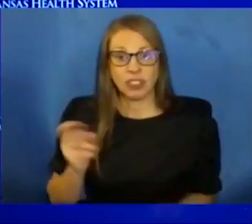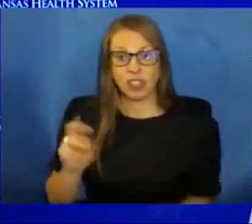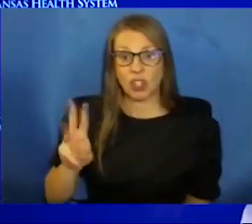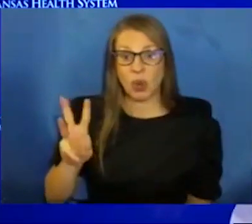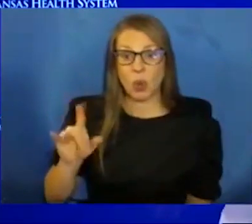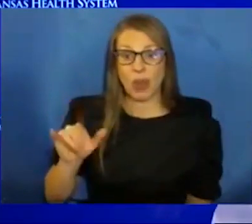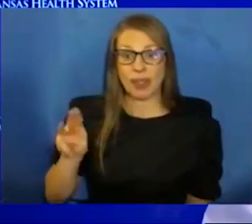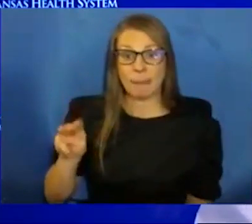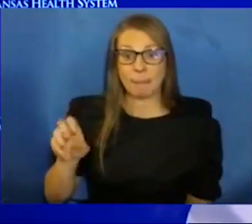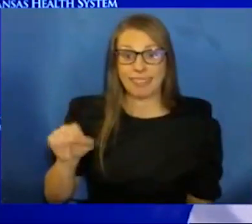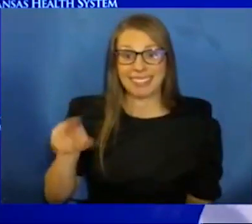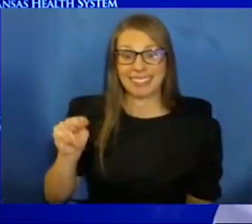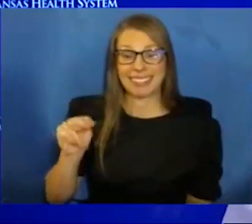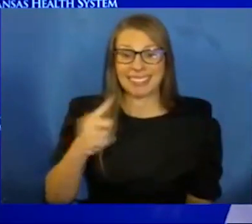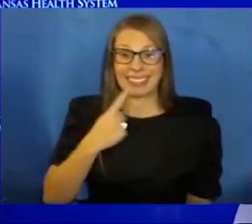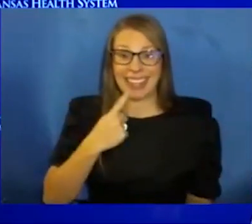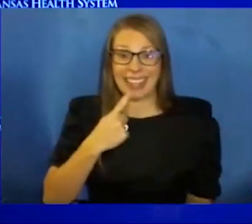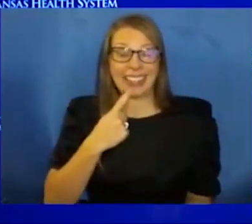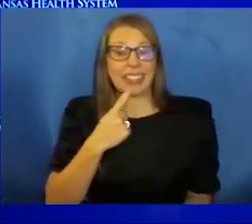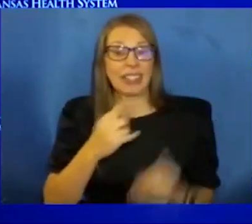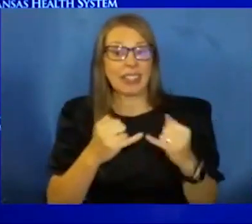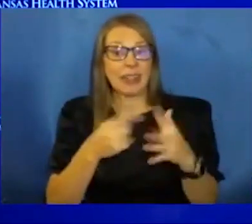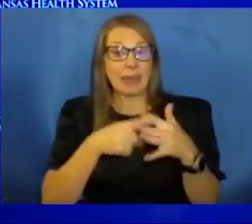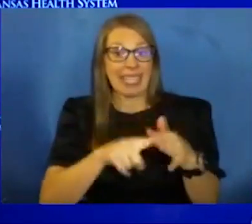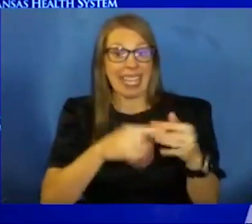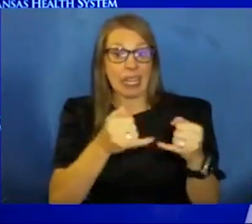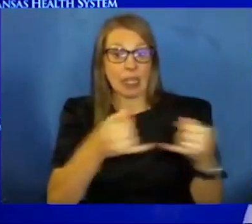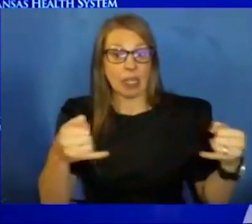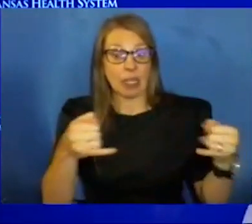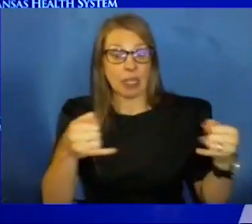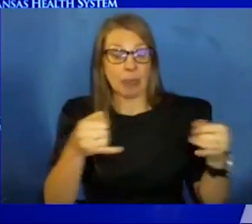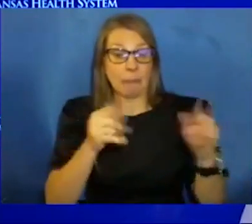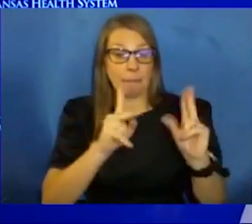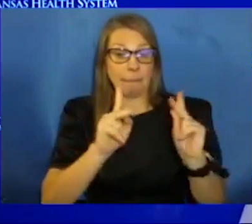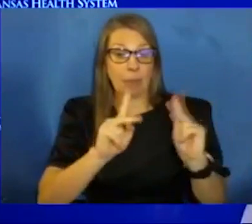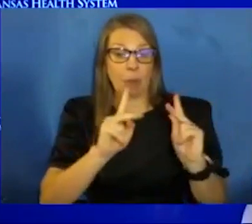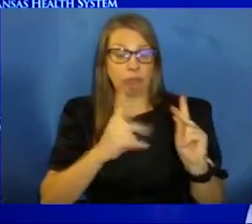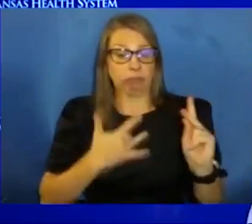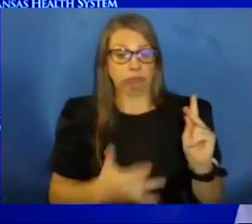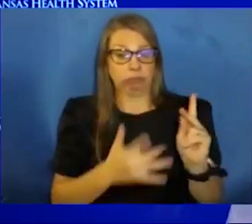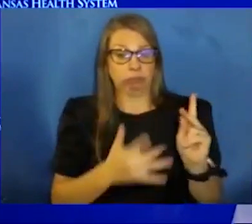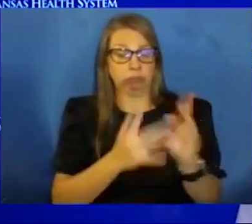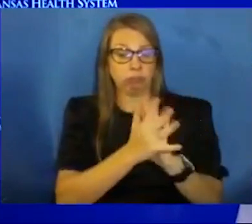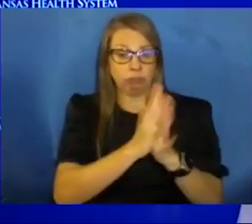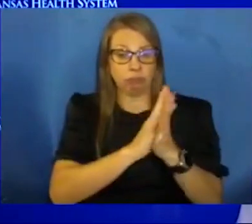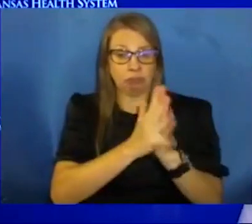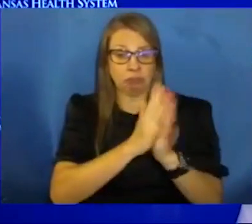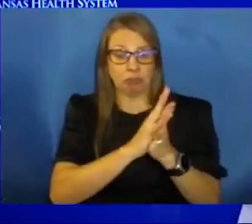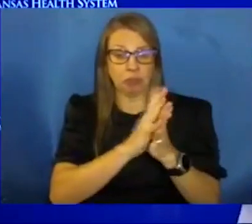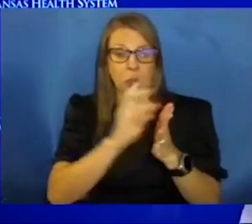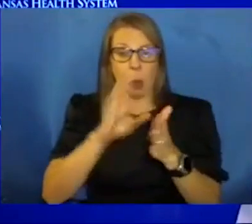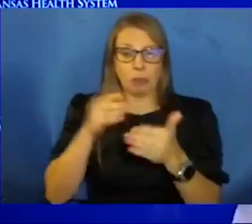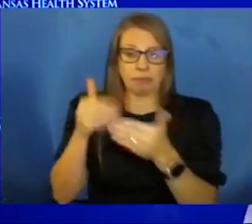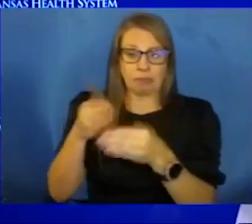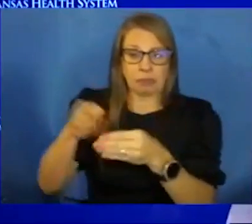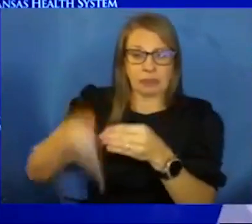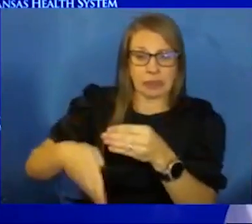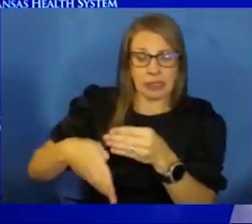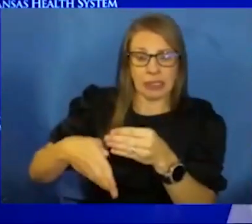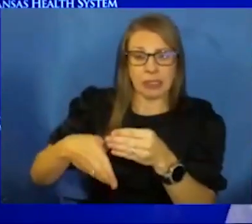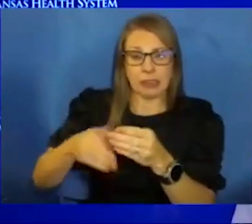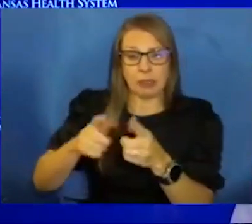dermatology colleagues in the mix as well. But be safe that way. But I think we've always really promoted and said that it's okay to be doing things outdoors, just